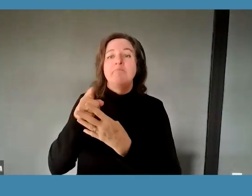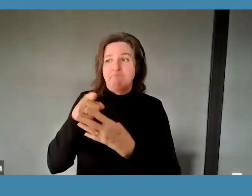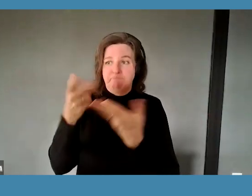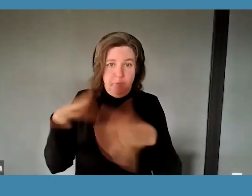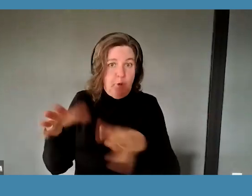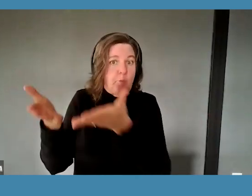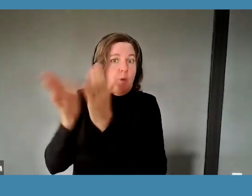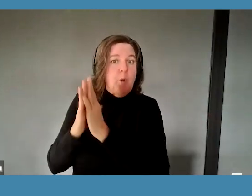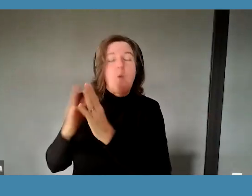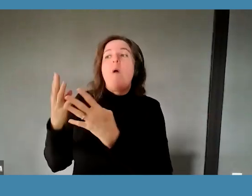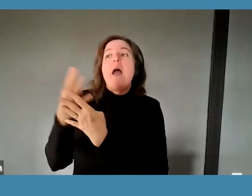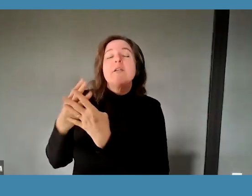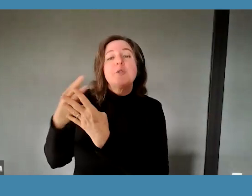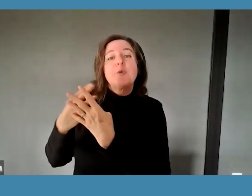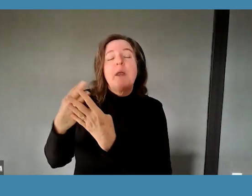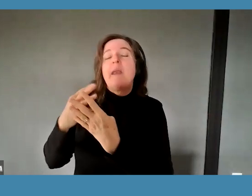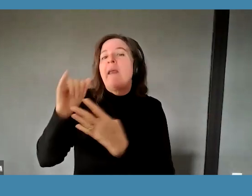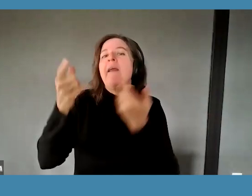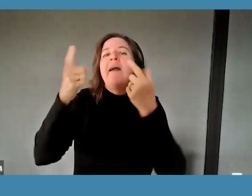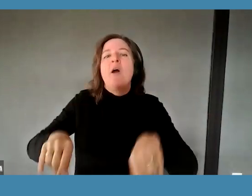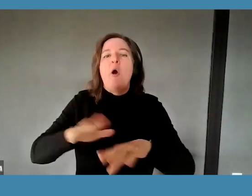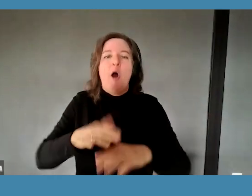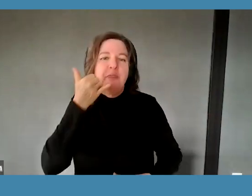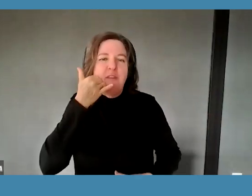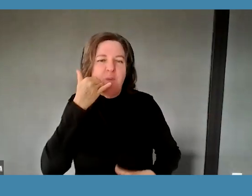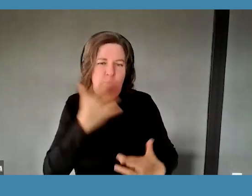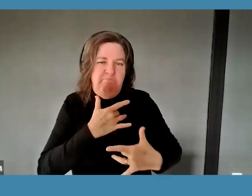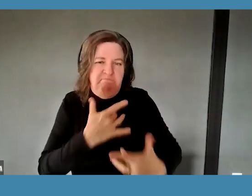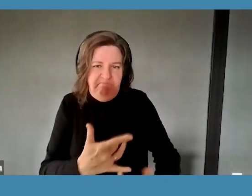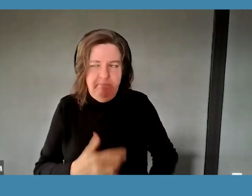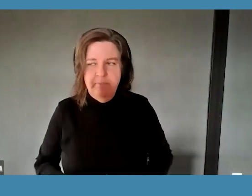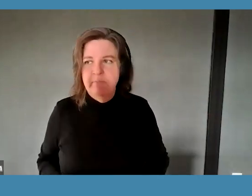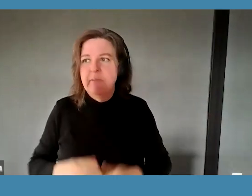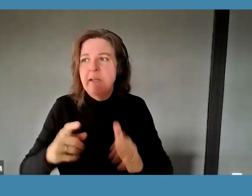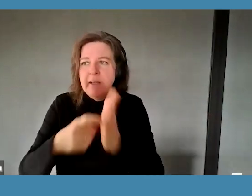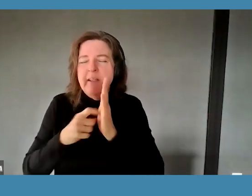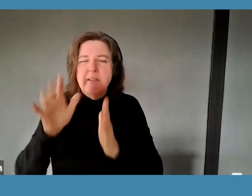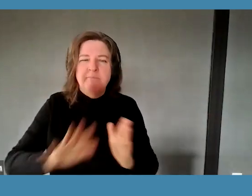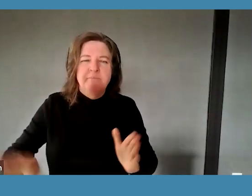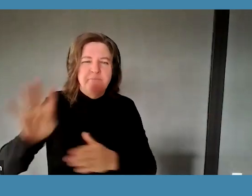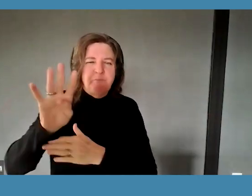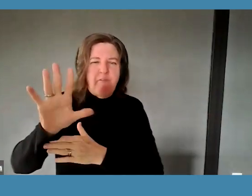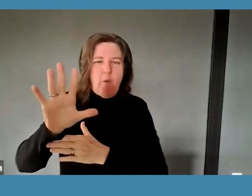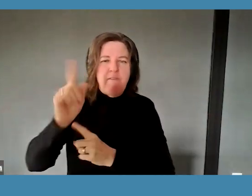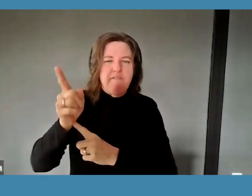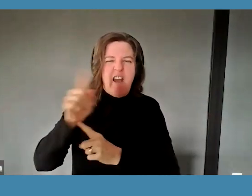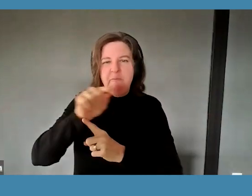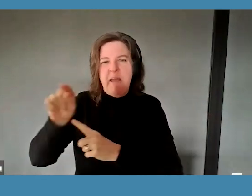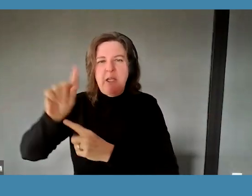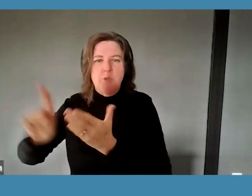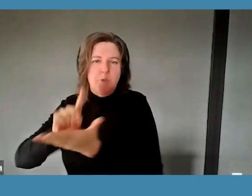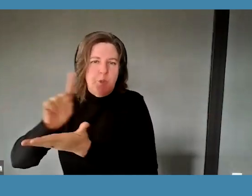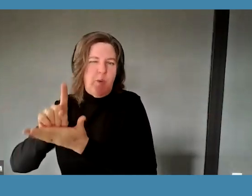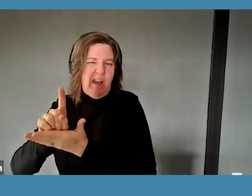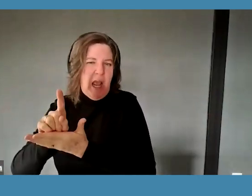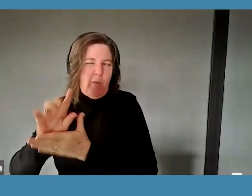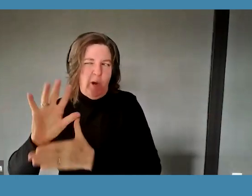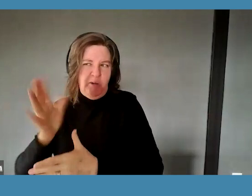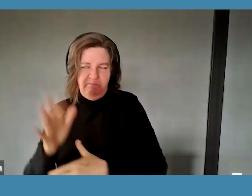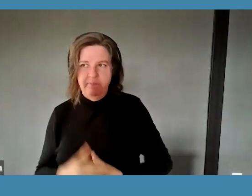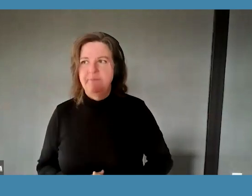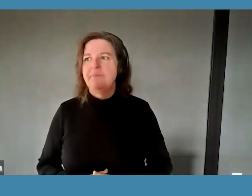that screening is going to be done over the phone generally. It takes like 45 minutes or an hour. They ask you a bunch of